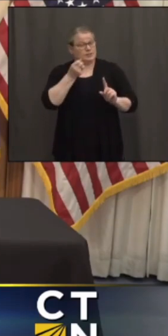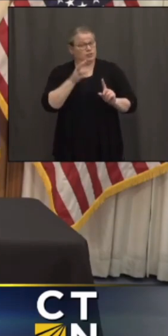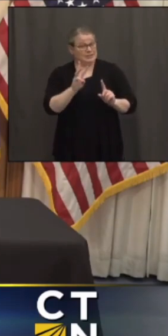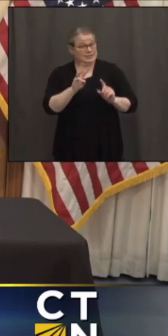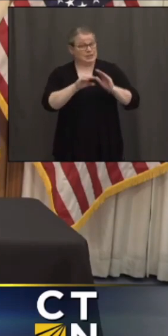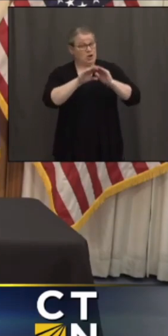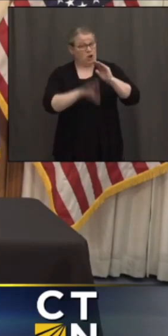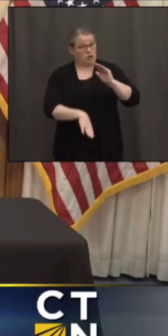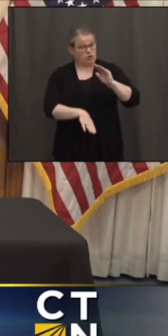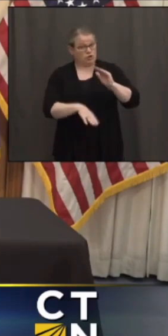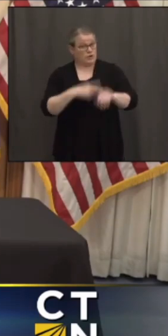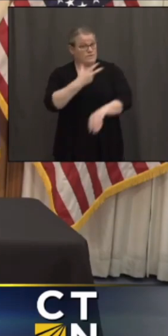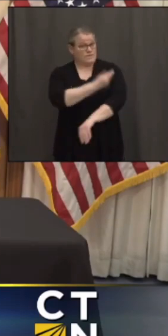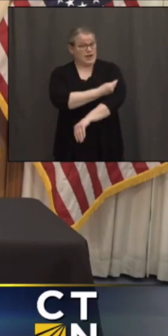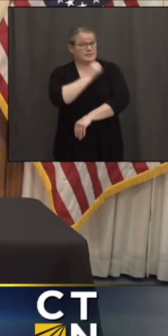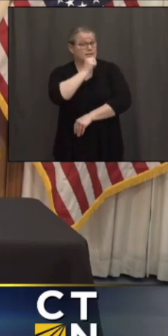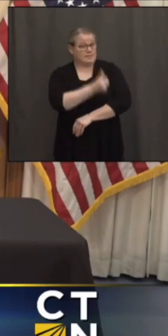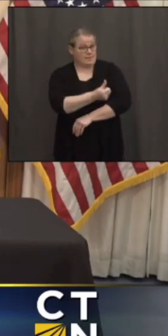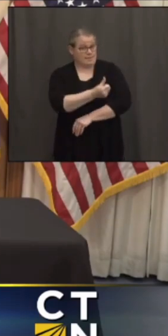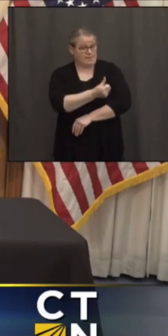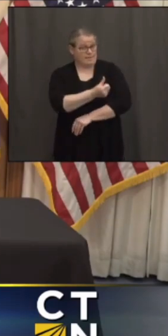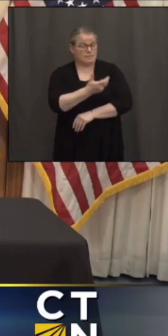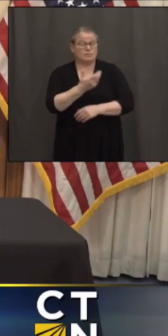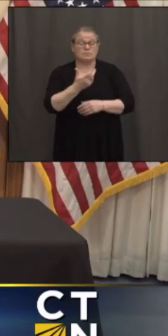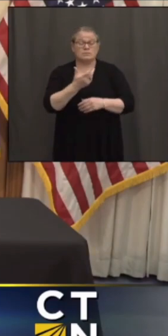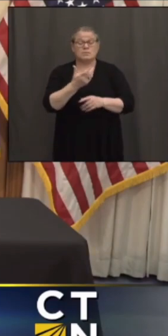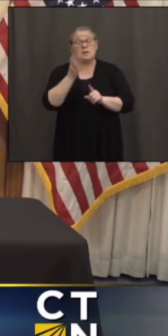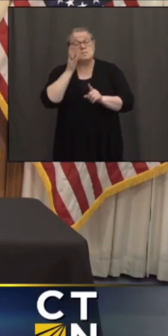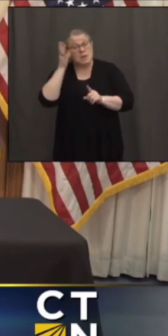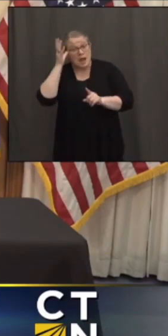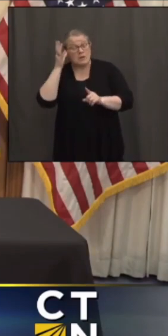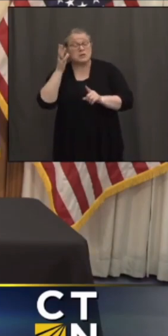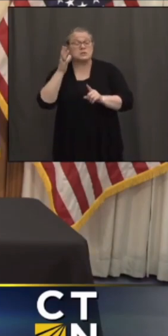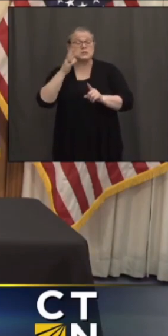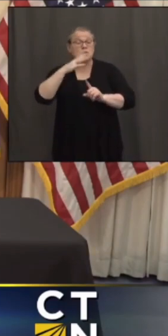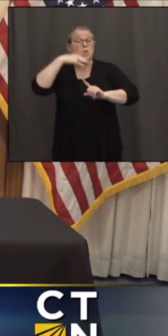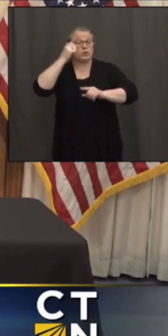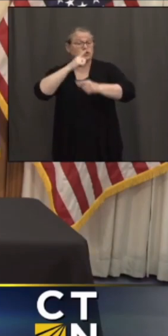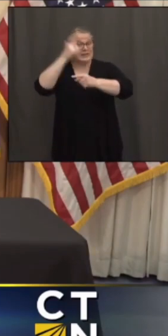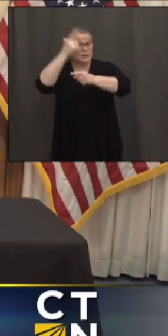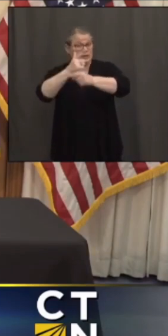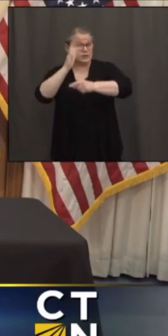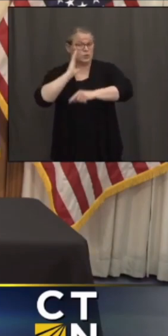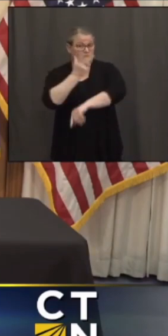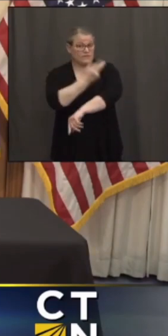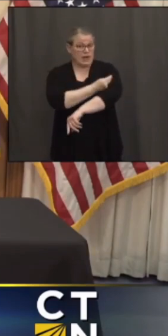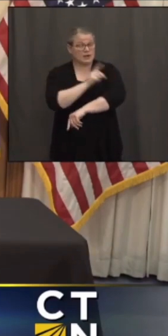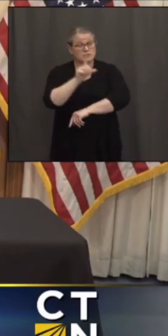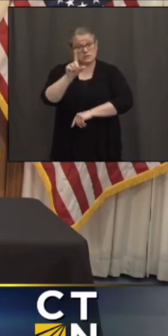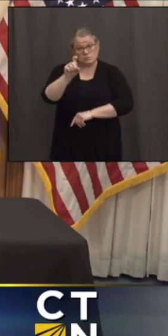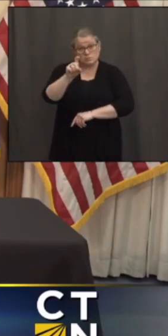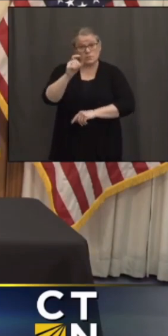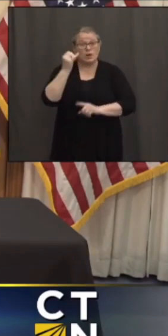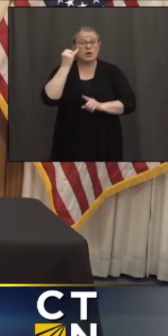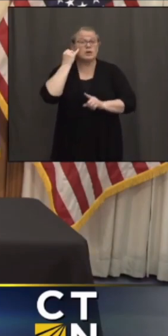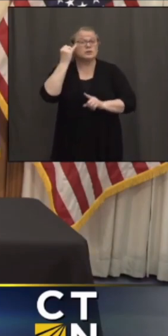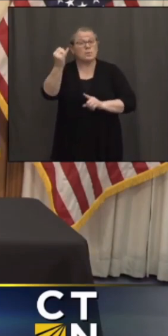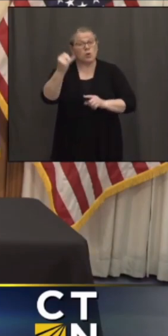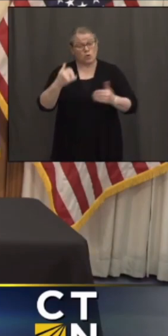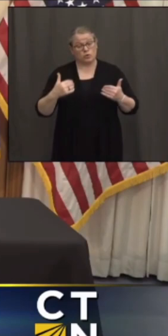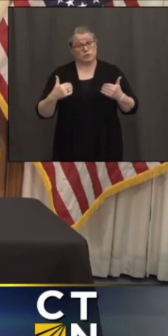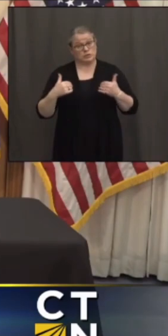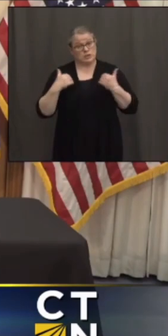vaccinated, but their parents and older siblings will be, are you going to suggest that if they're at a business or at an event